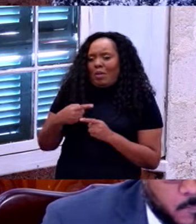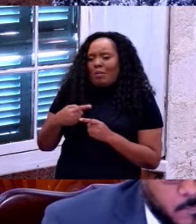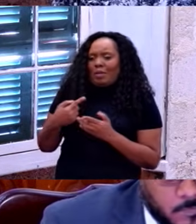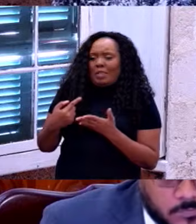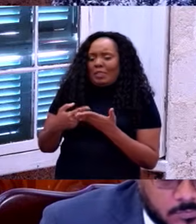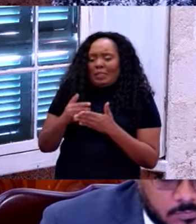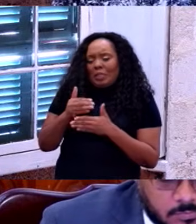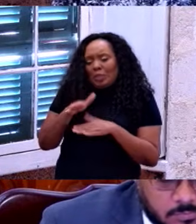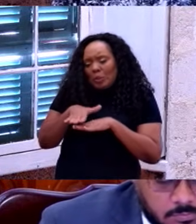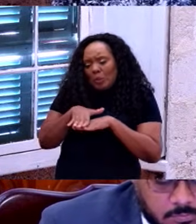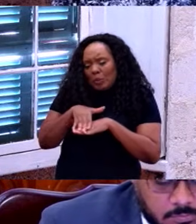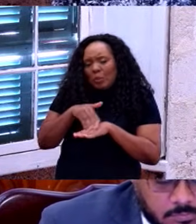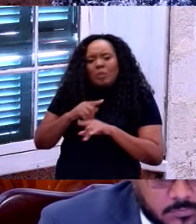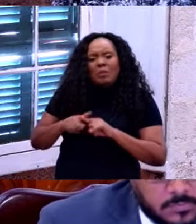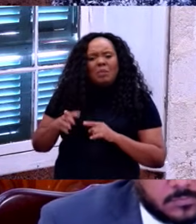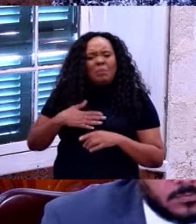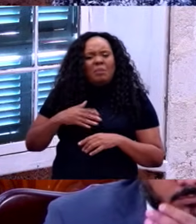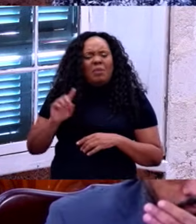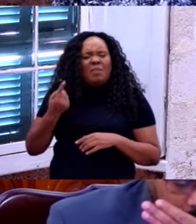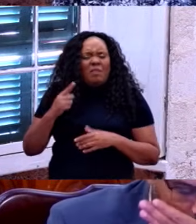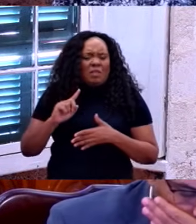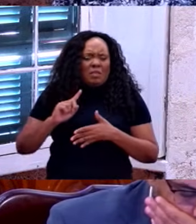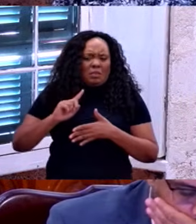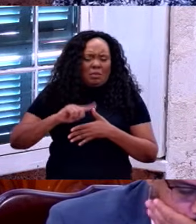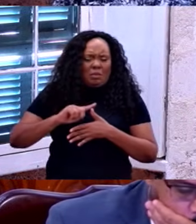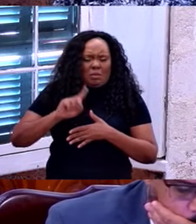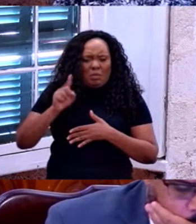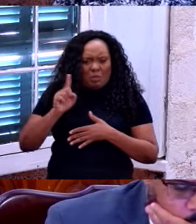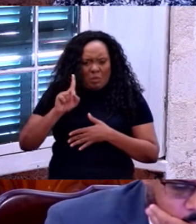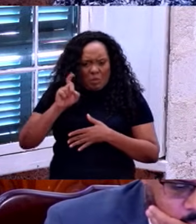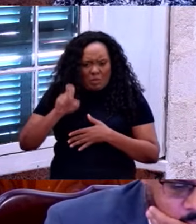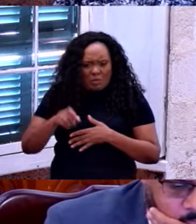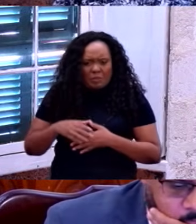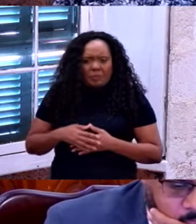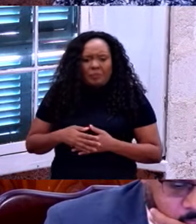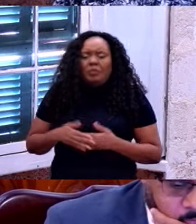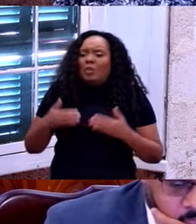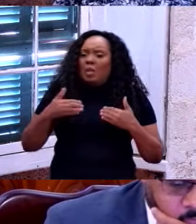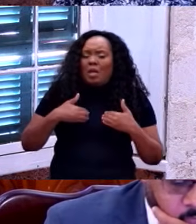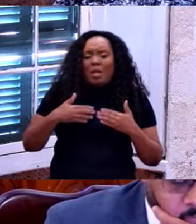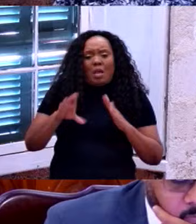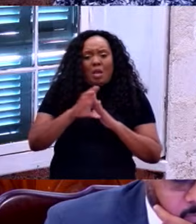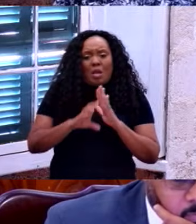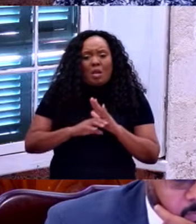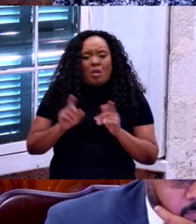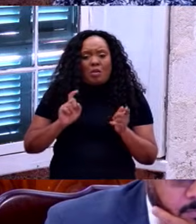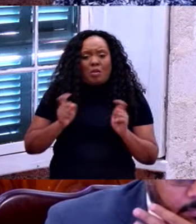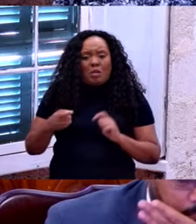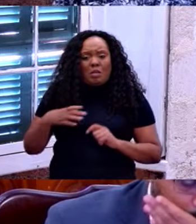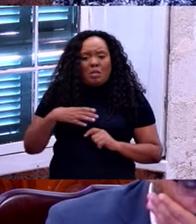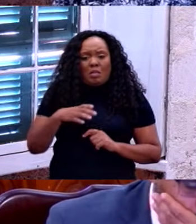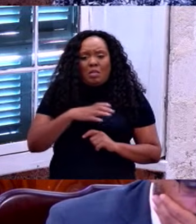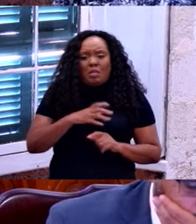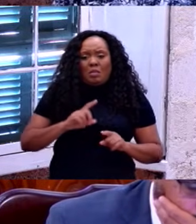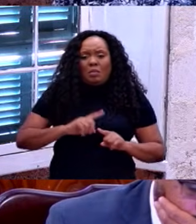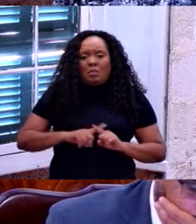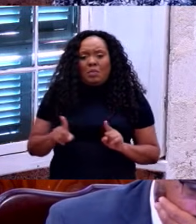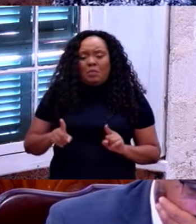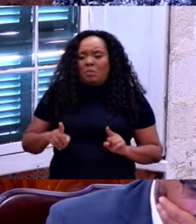Reform Commission that dealt with constitutional amendment, but we haven't seen it here